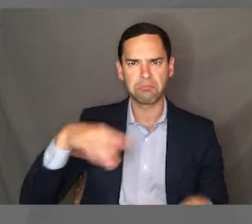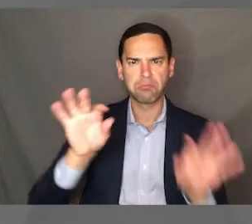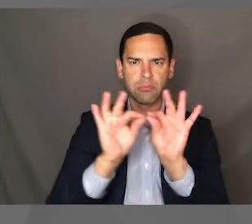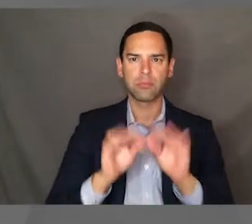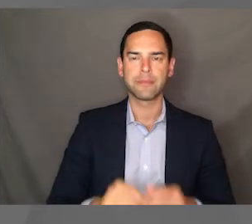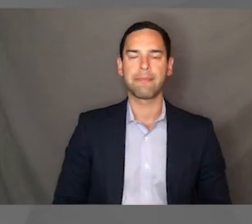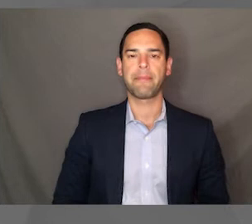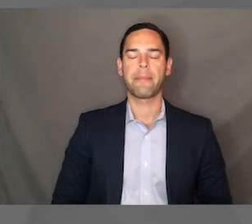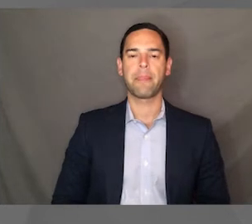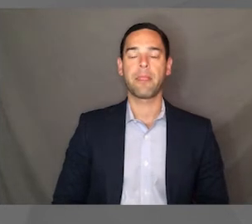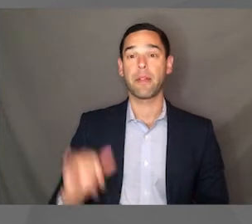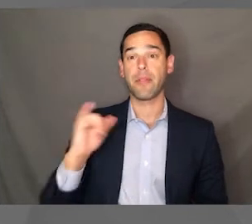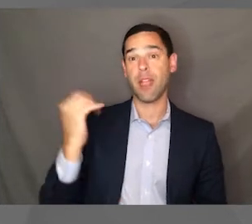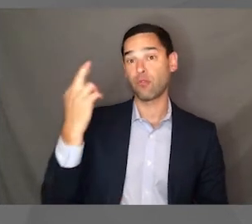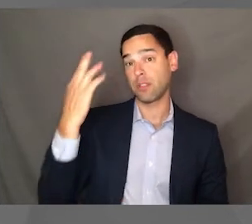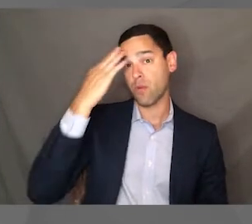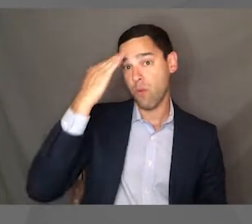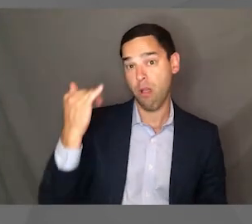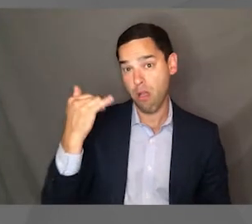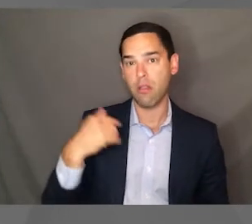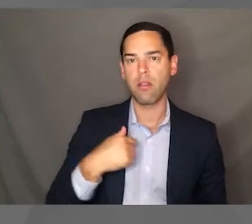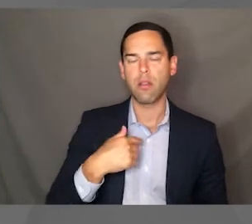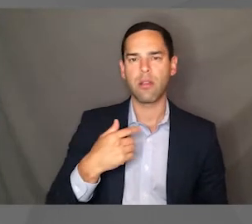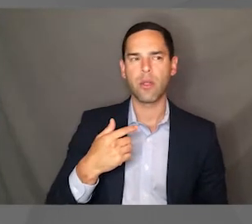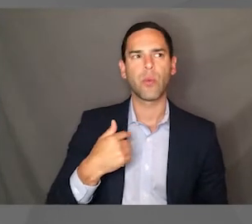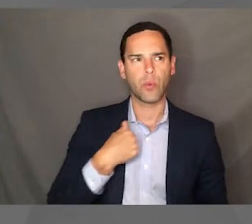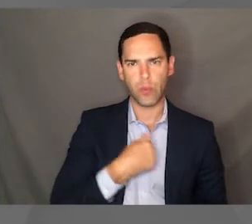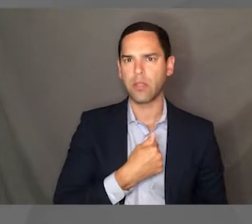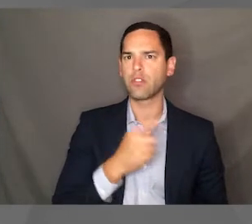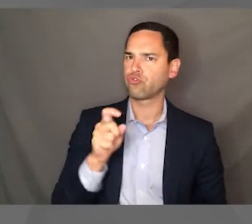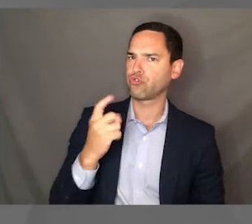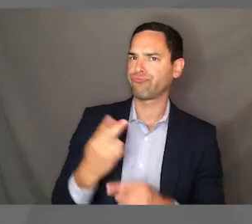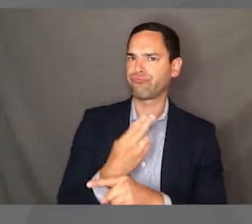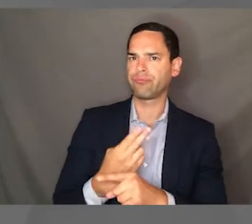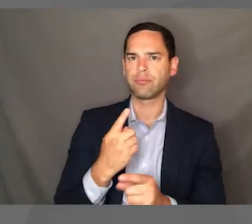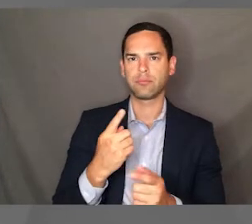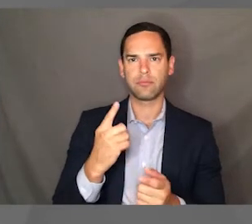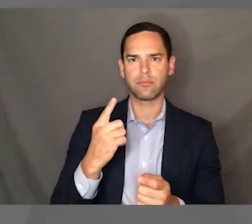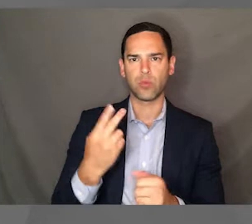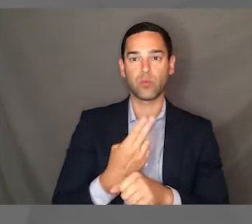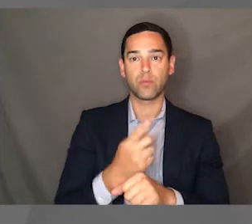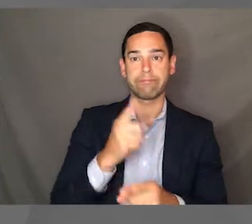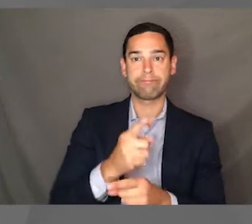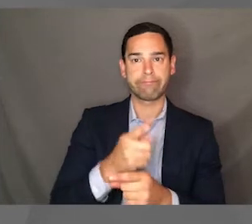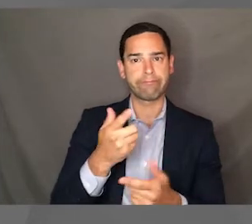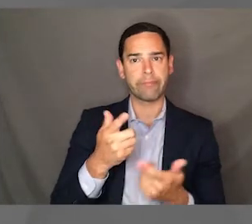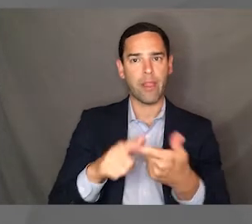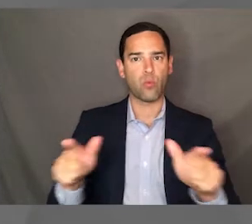that's the reason why we want to use appropriate language to be inclusive, because at